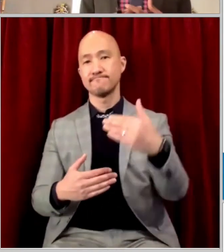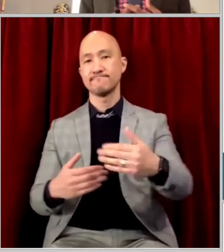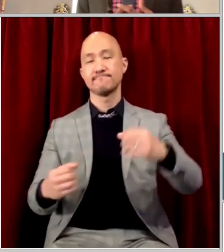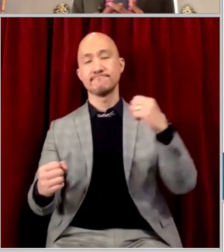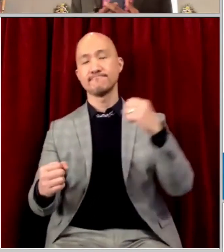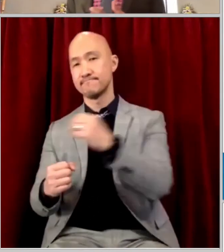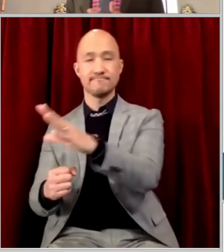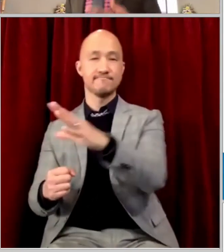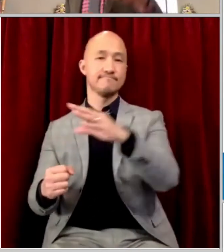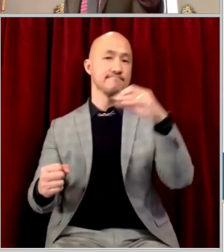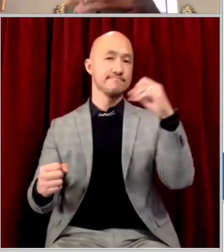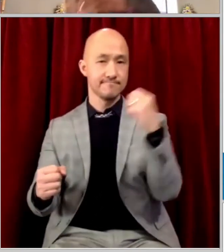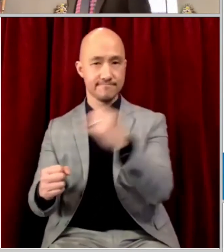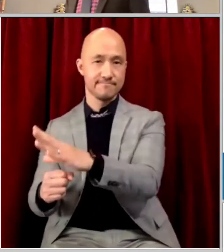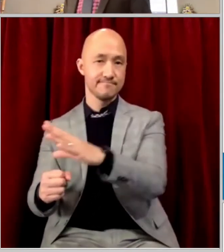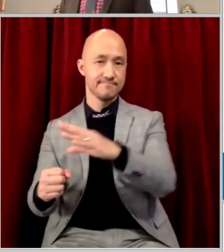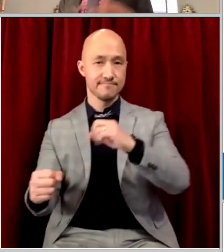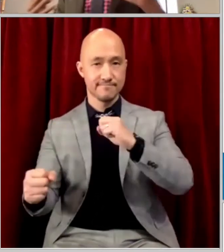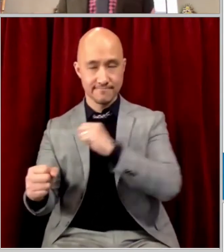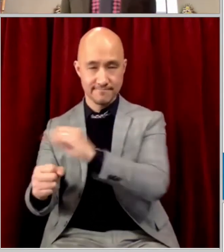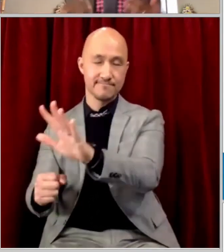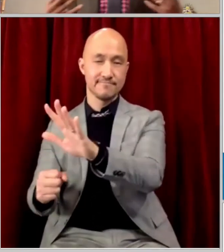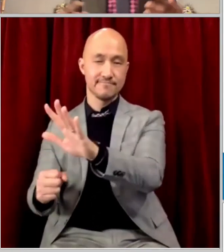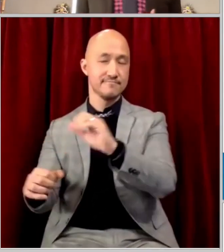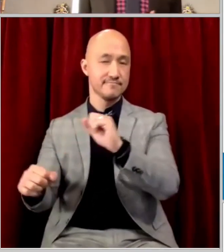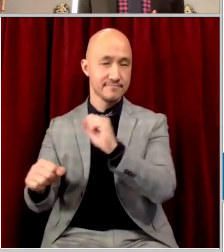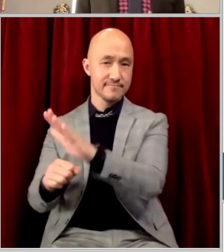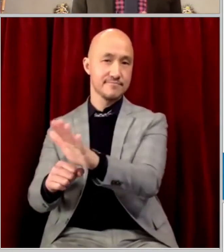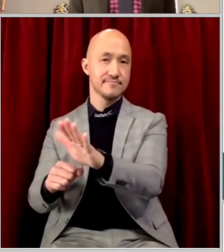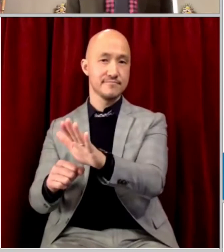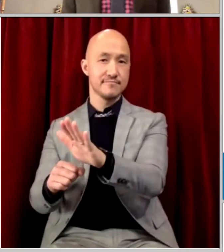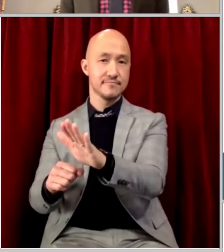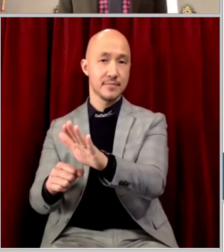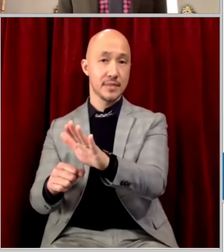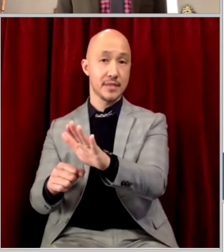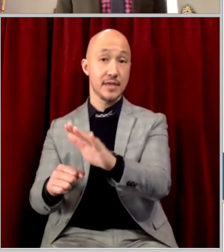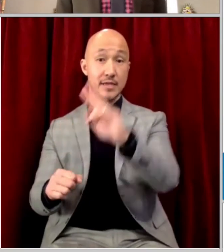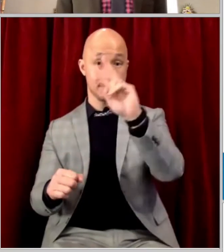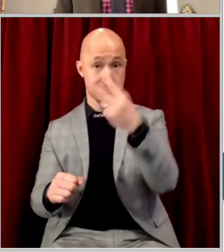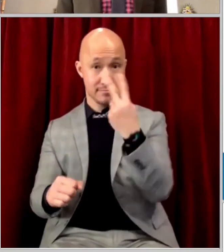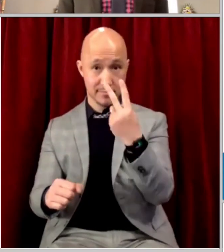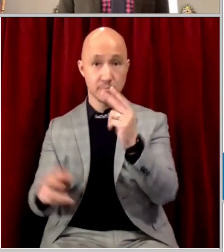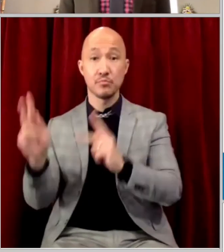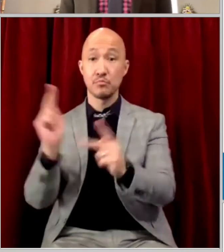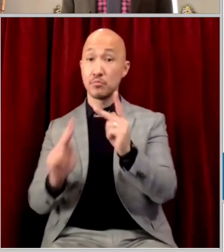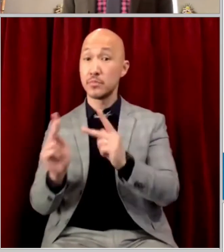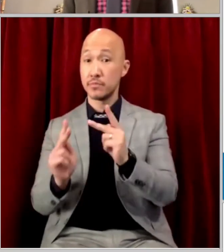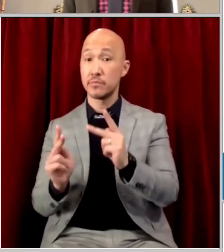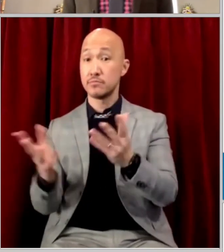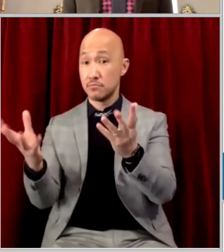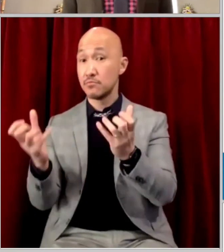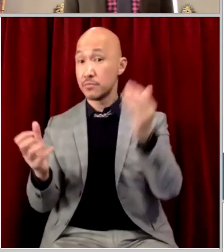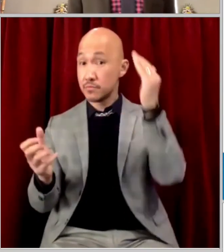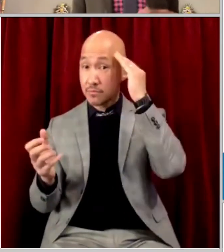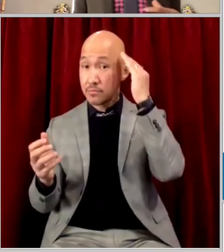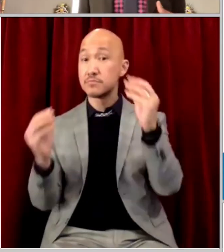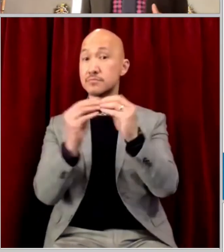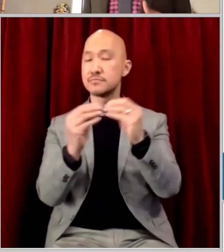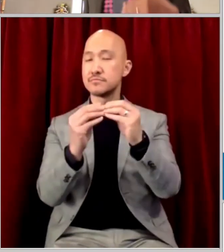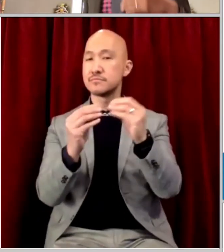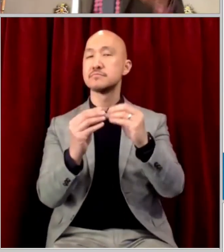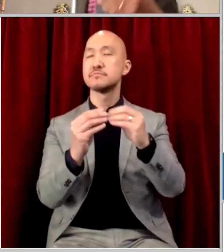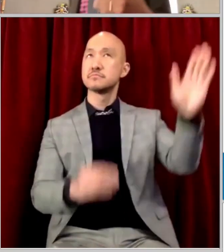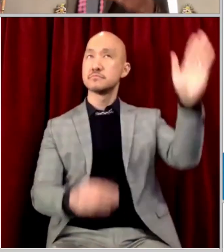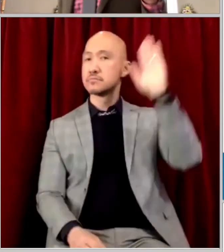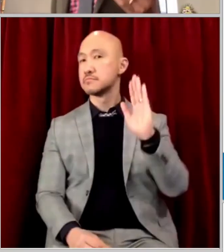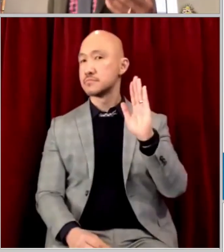in that direction. And then ultimately, people wanting to know more about God, right? I know every time I talk